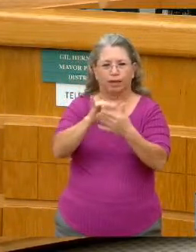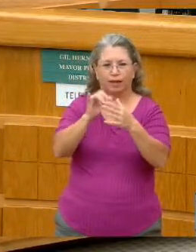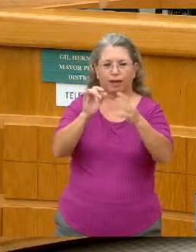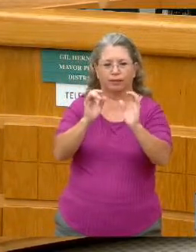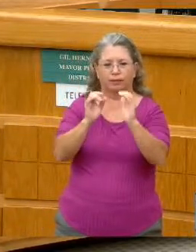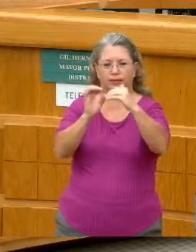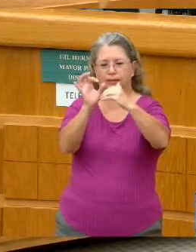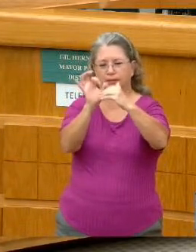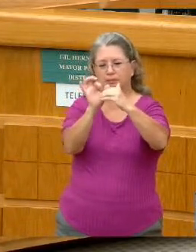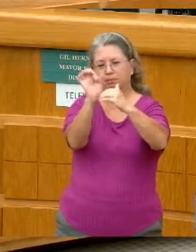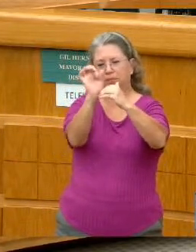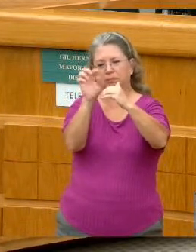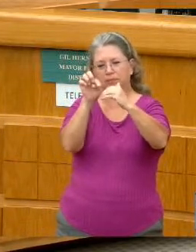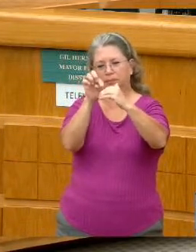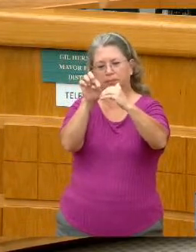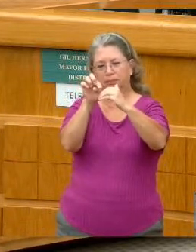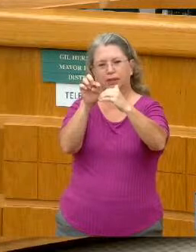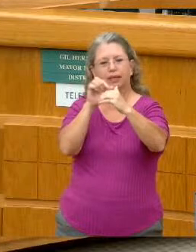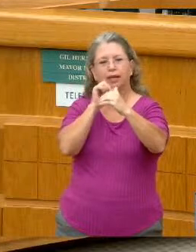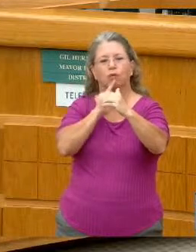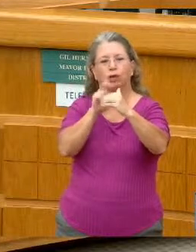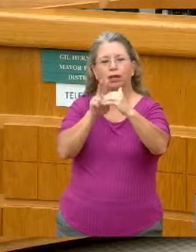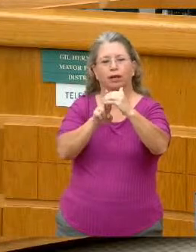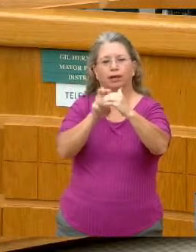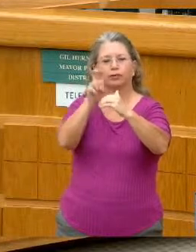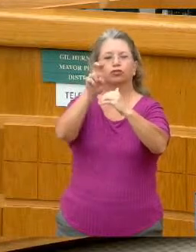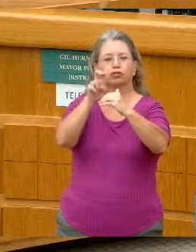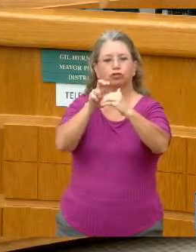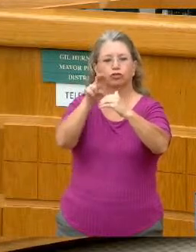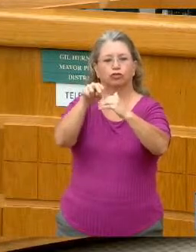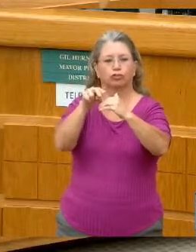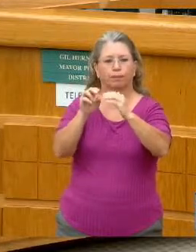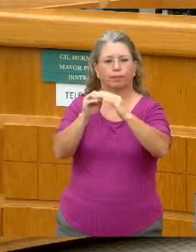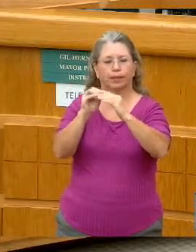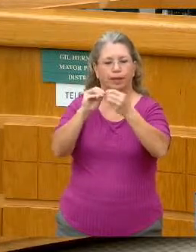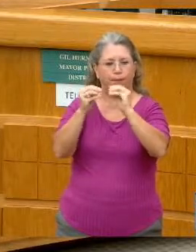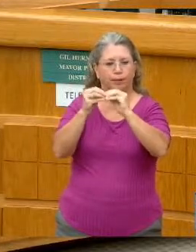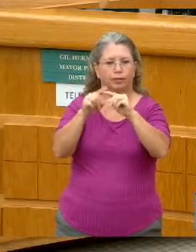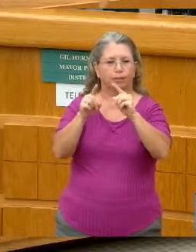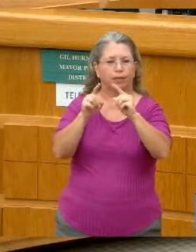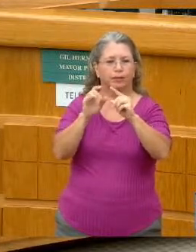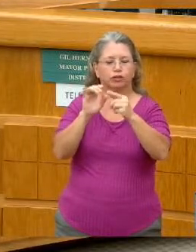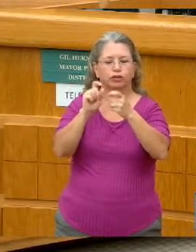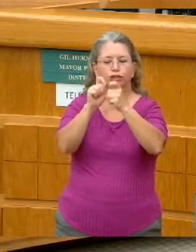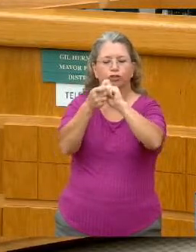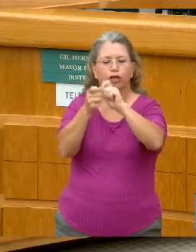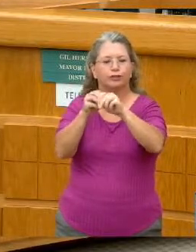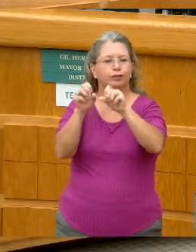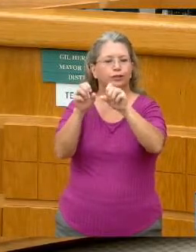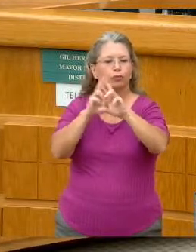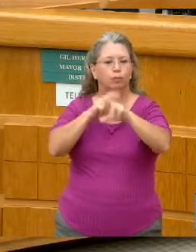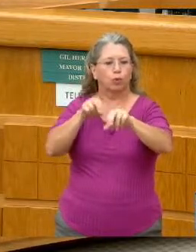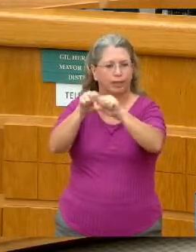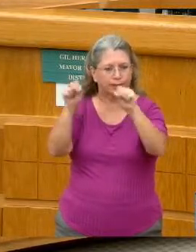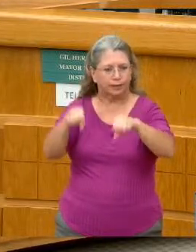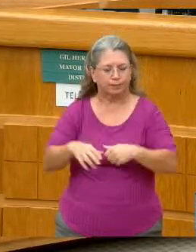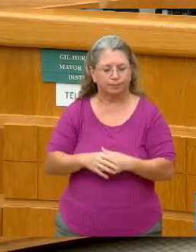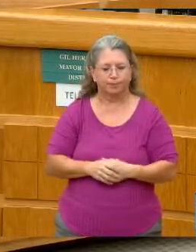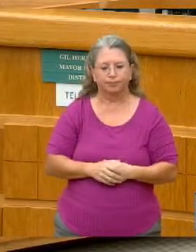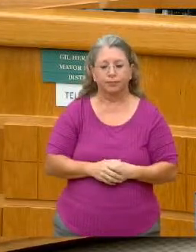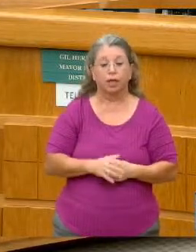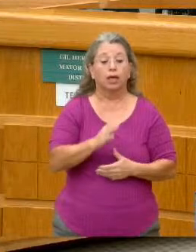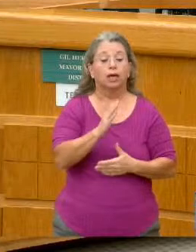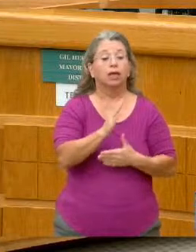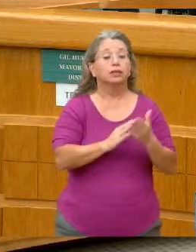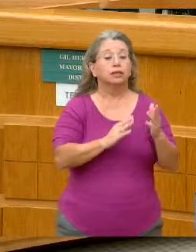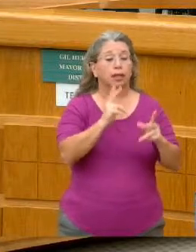wasn't really a jump. Okay, moving forward, some people that get hospitalized, they go to the ICU, and not everybody